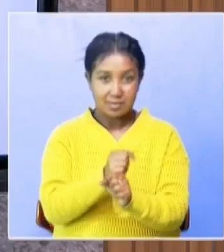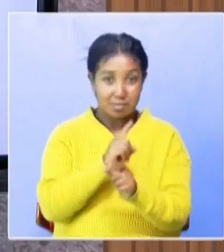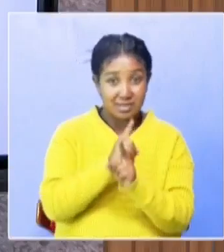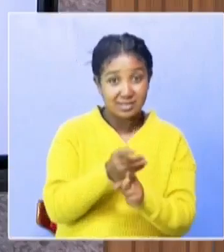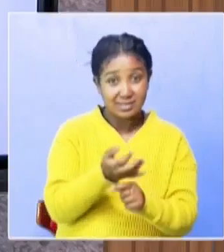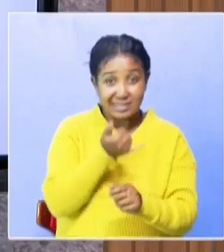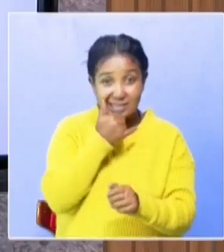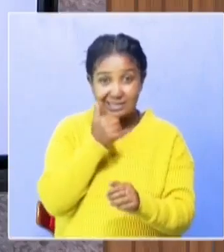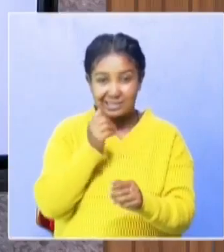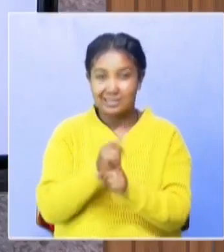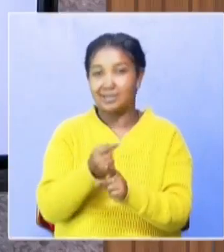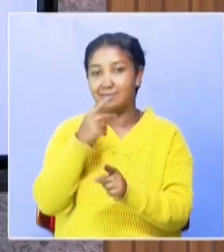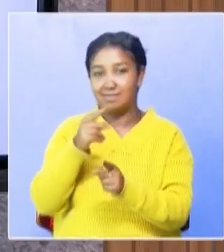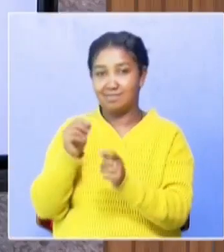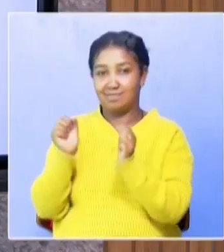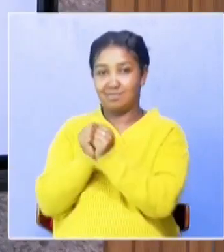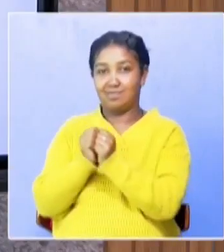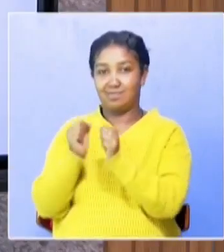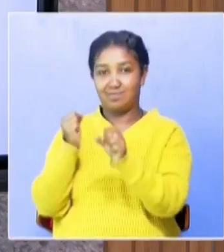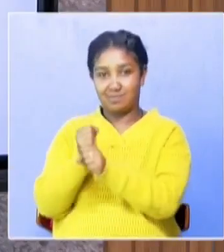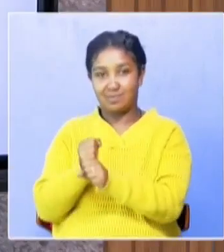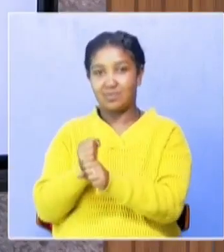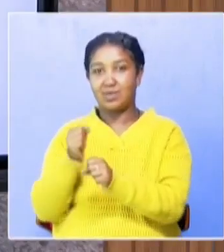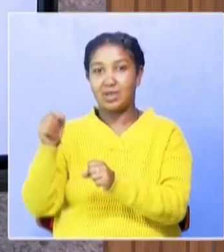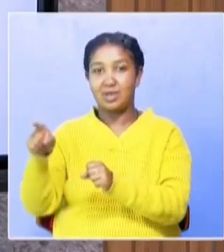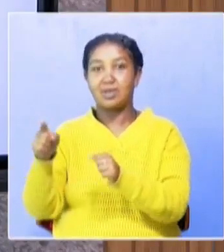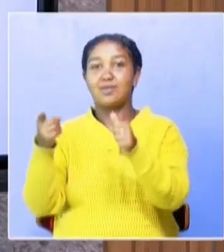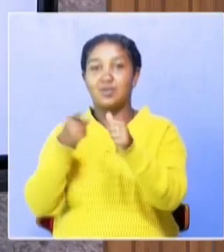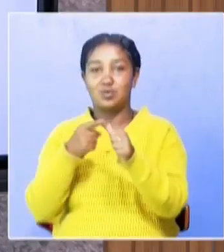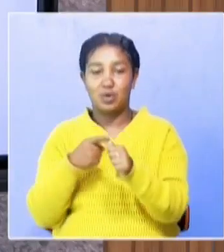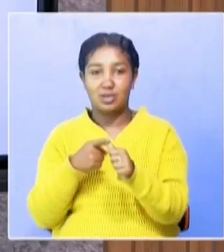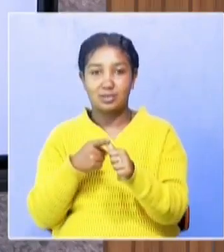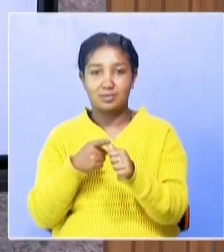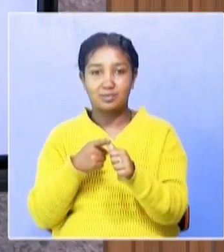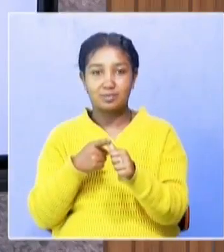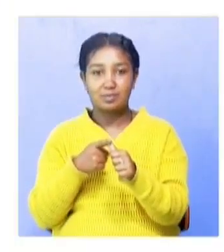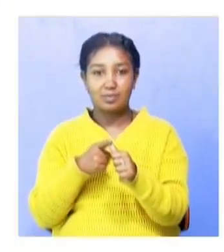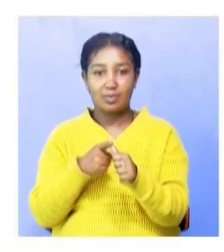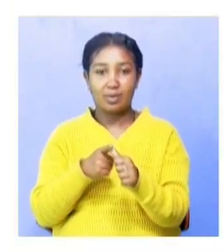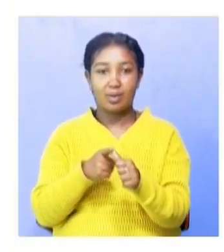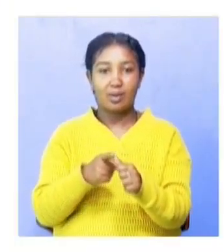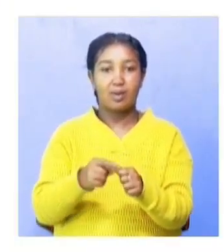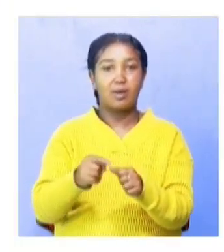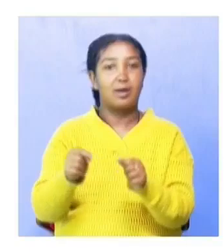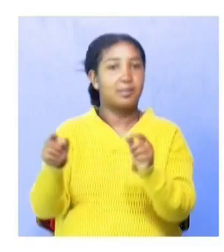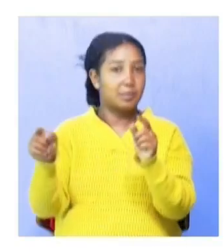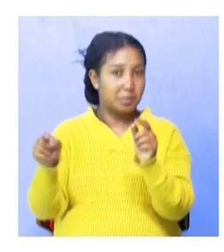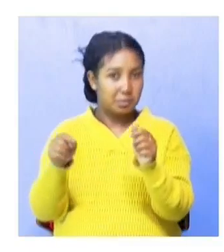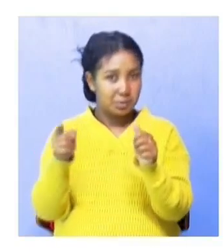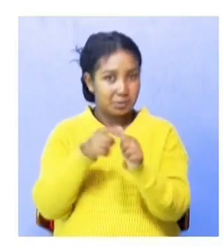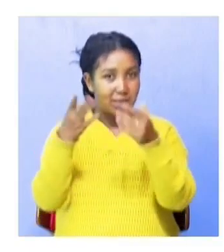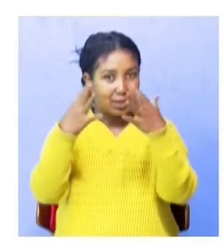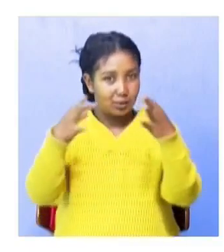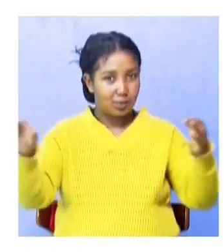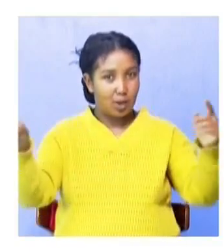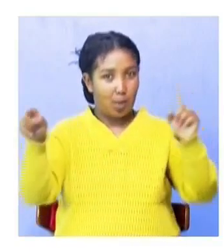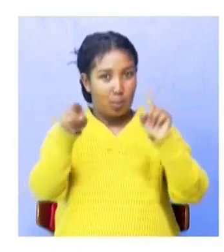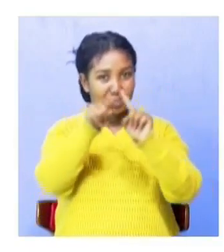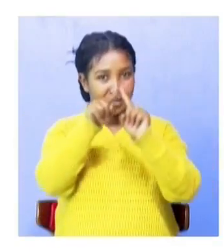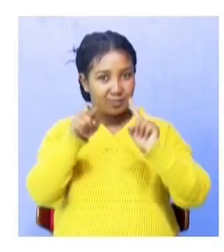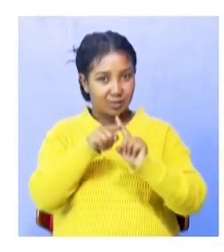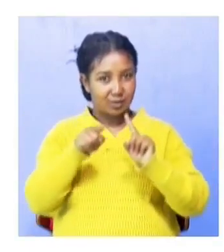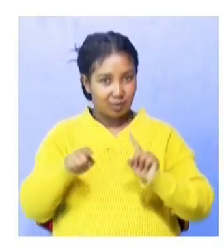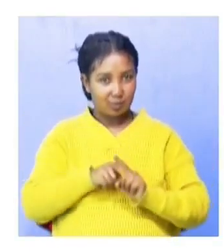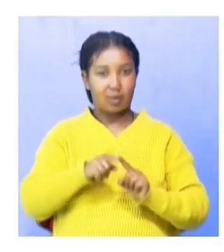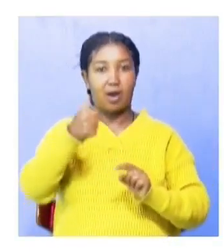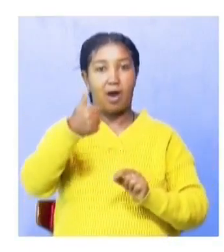wrong. Here, the first one is just given in what? Affirmative, isn't it? This one is